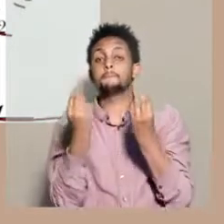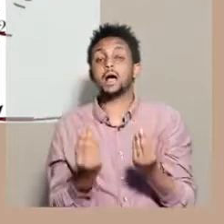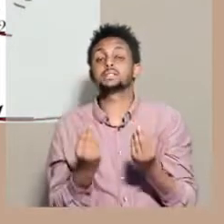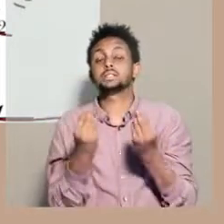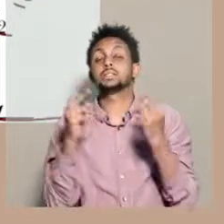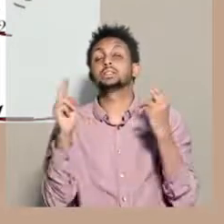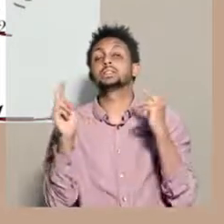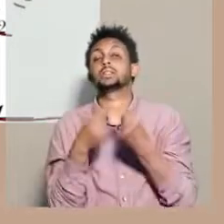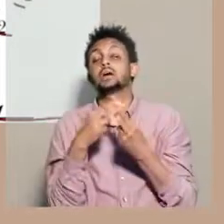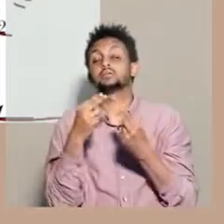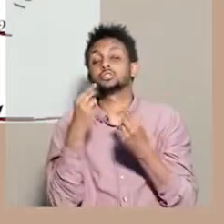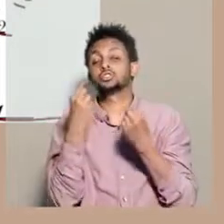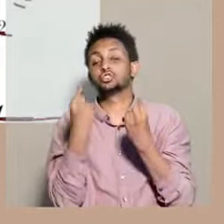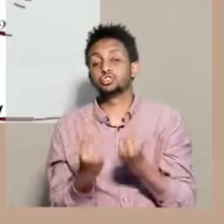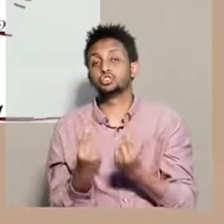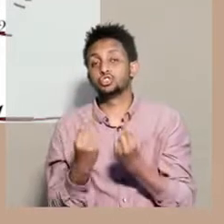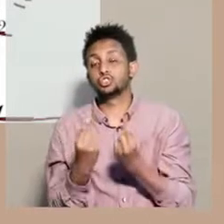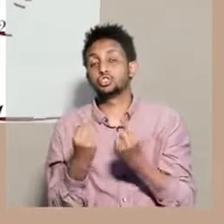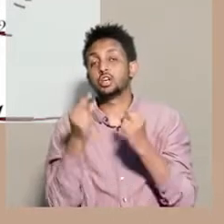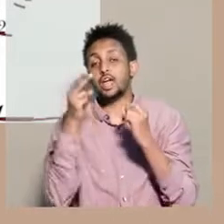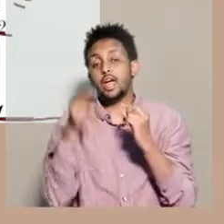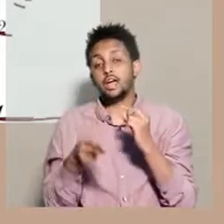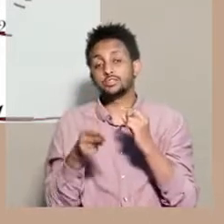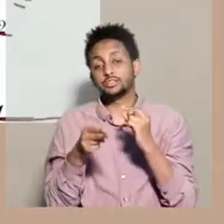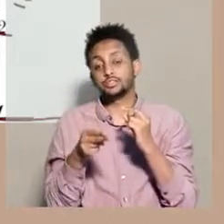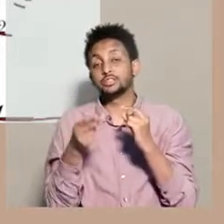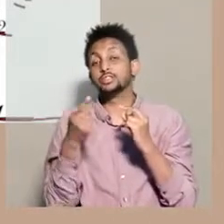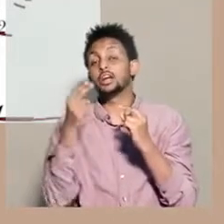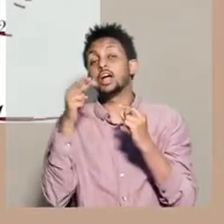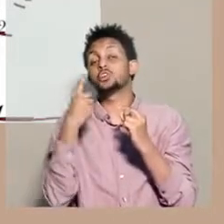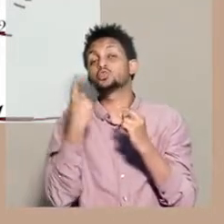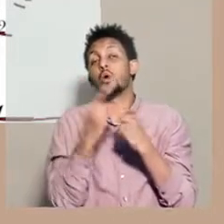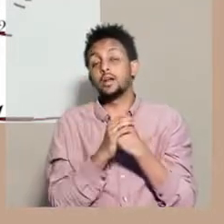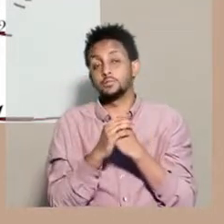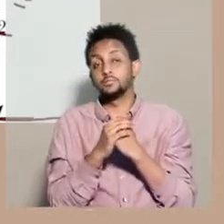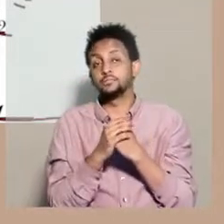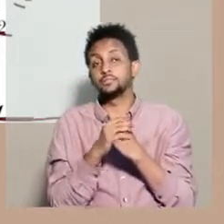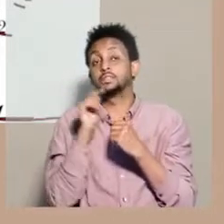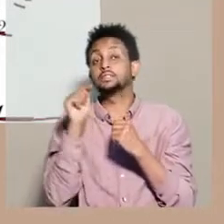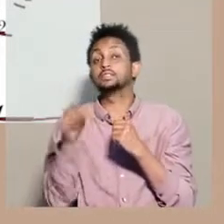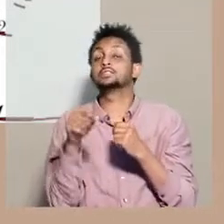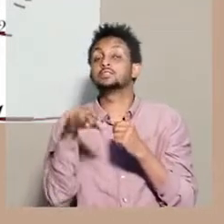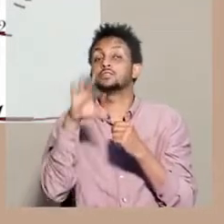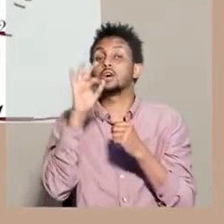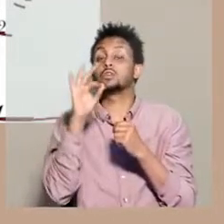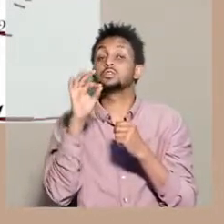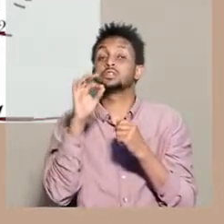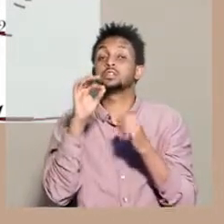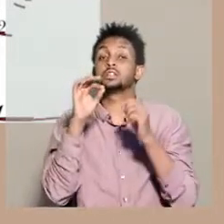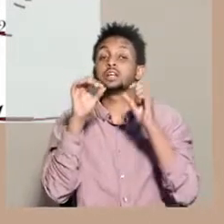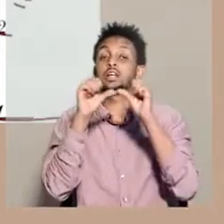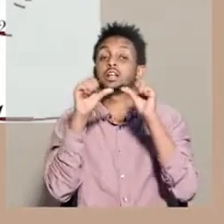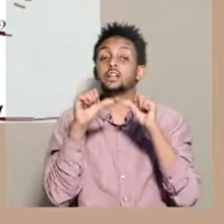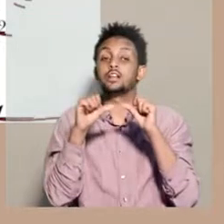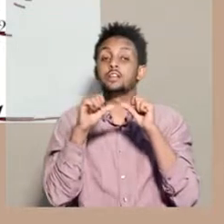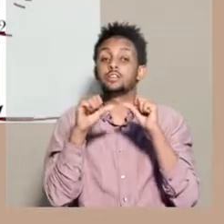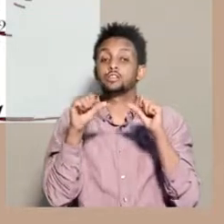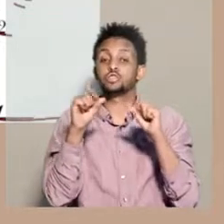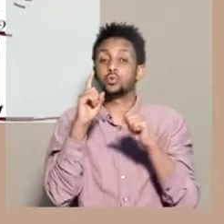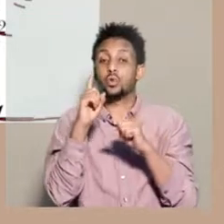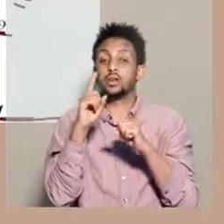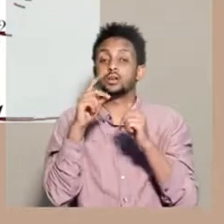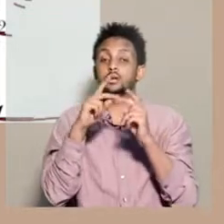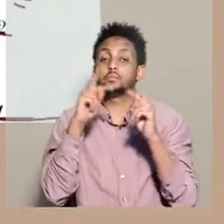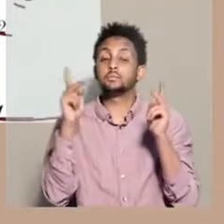times gravity g times h1. We can say h1 because this section is found at elevation 1. And the